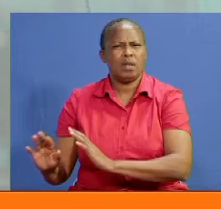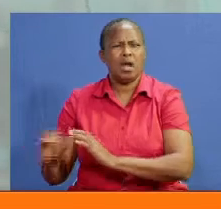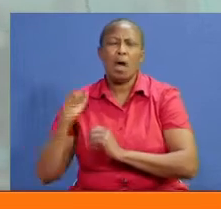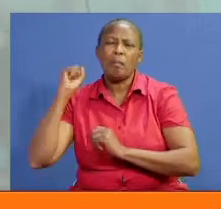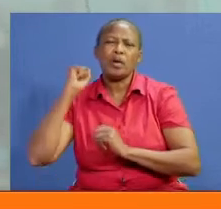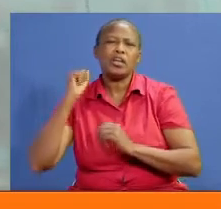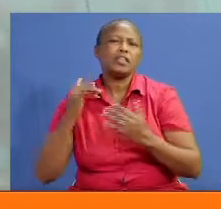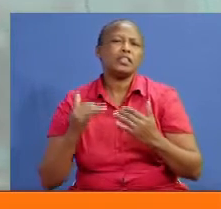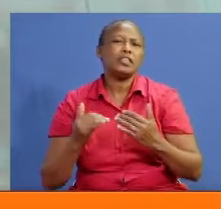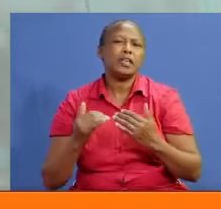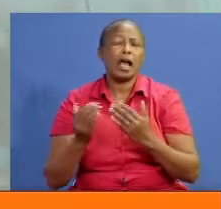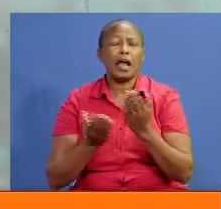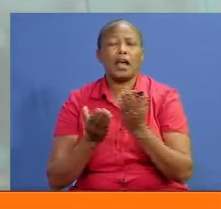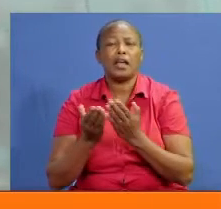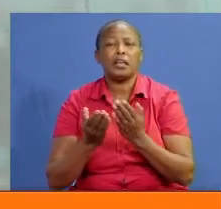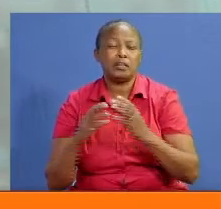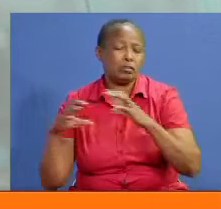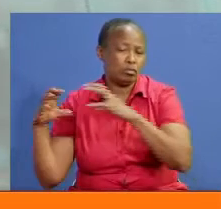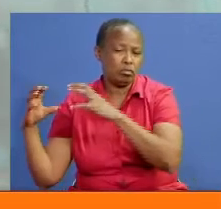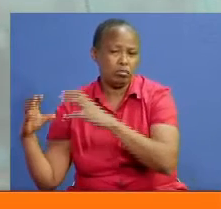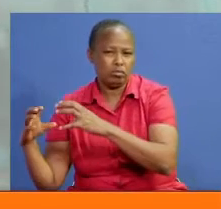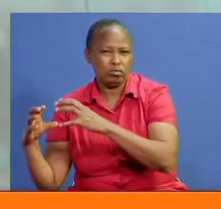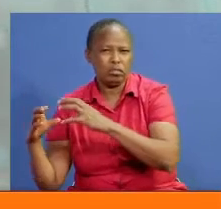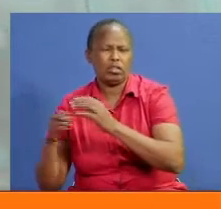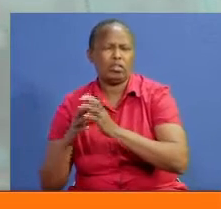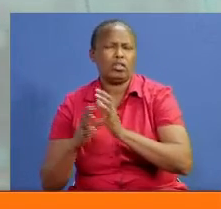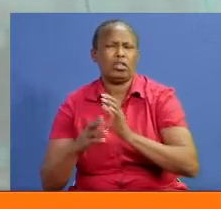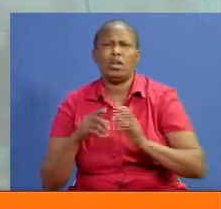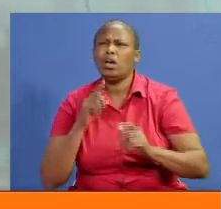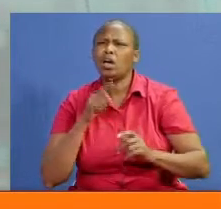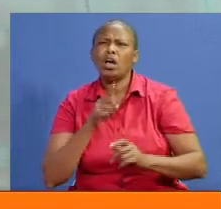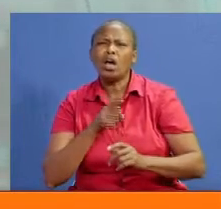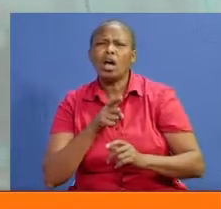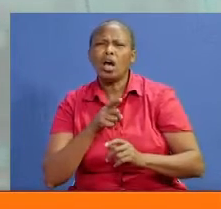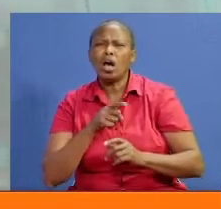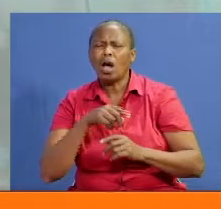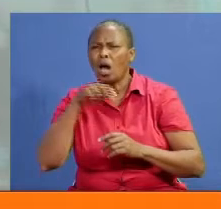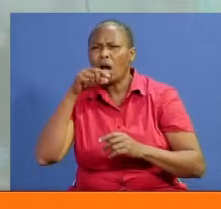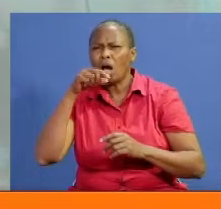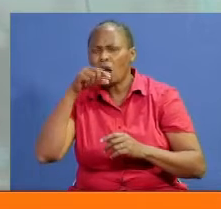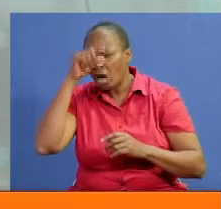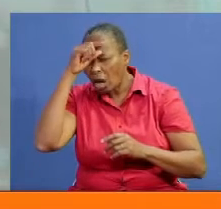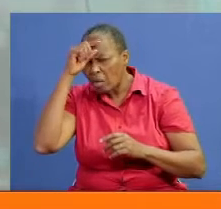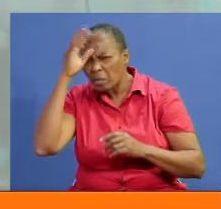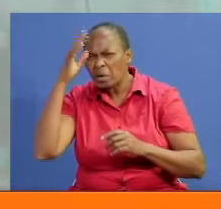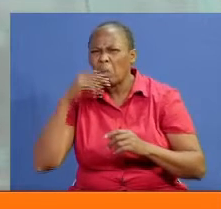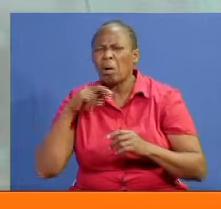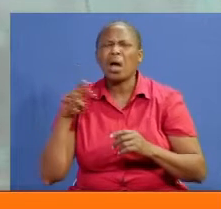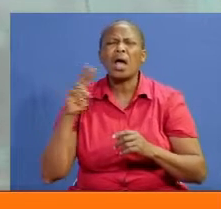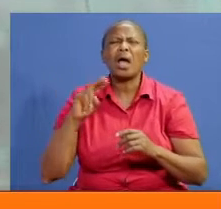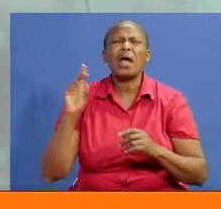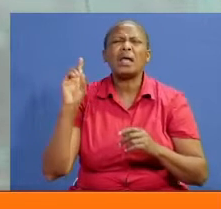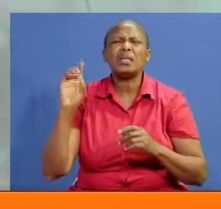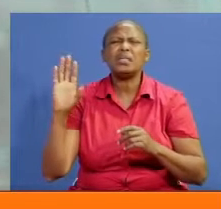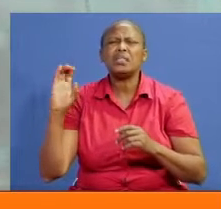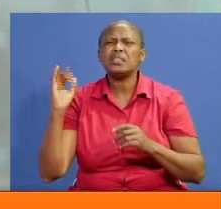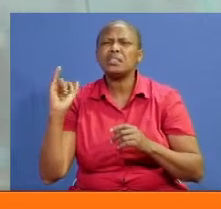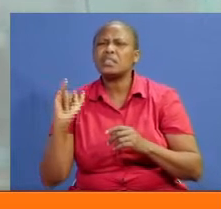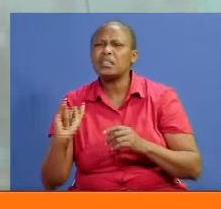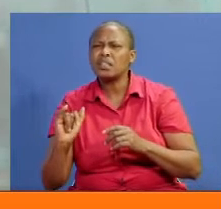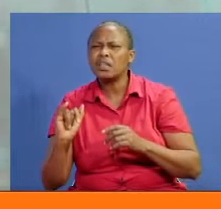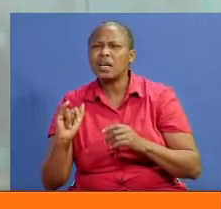politics now. The service party leader Mwangi Kiunjuri has accused the state of using the DCI, the Directorate of